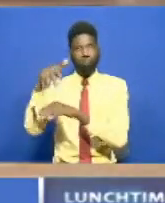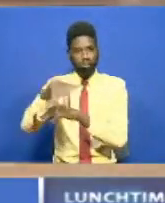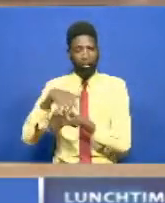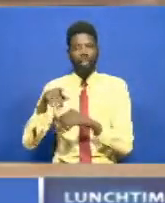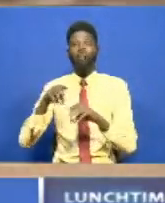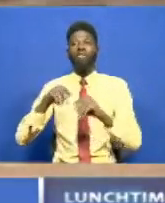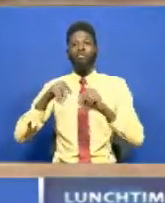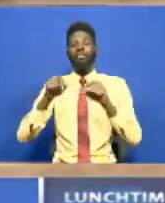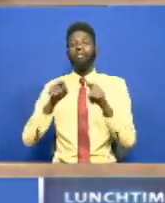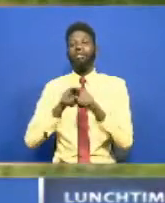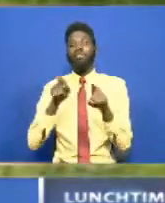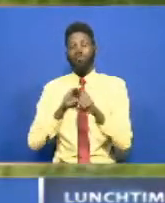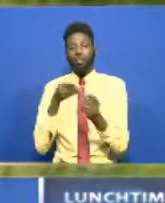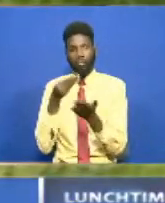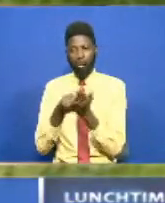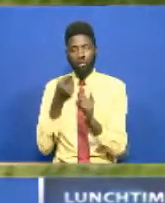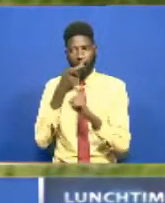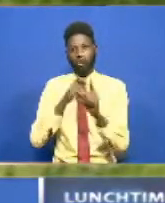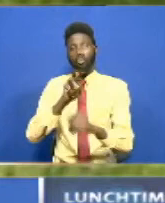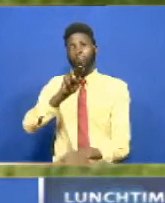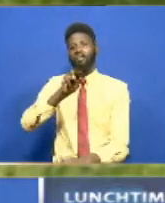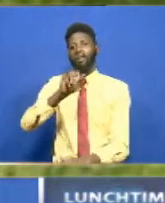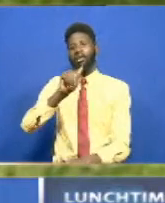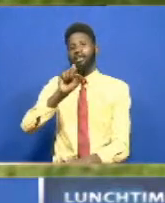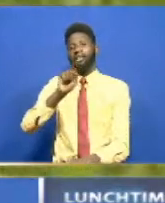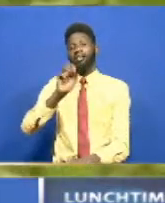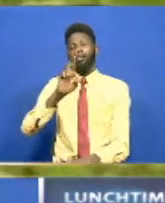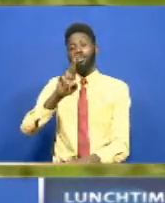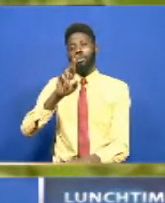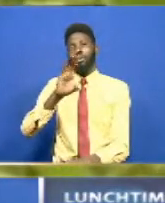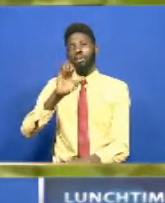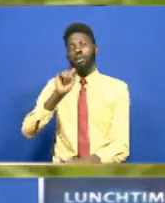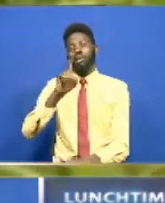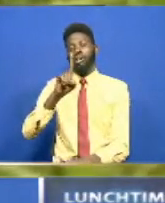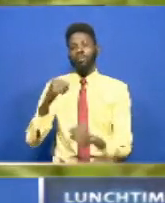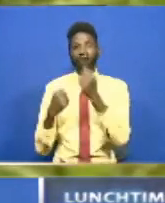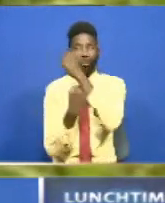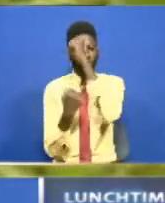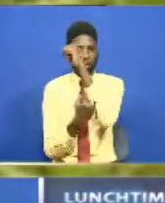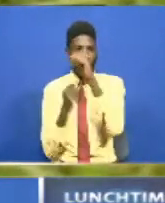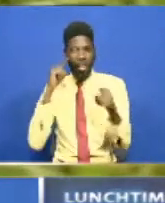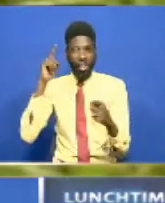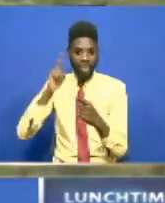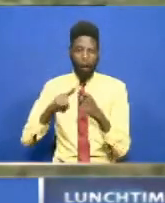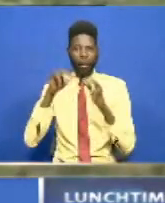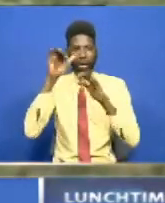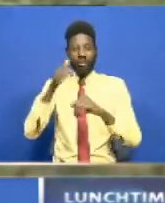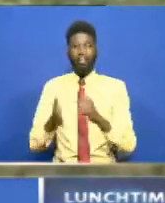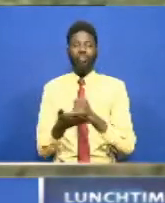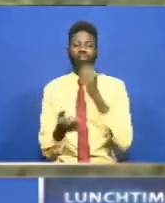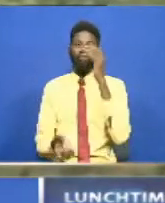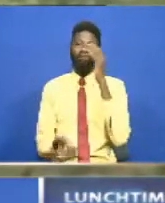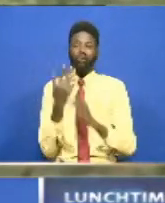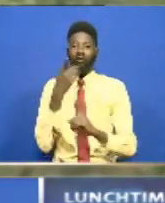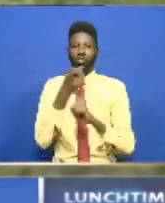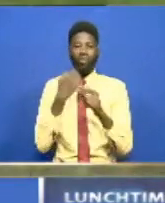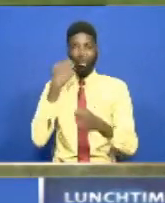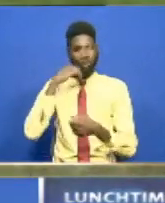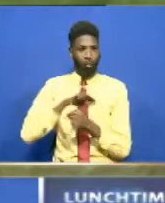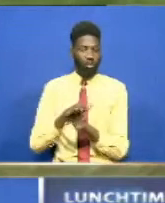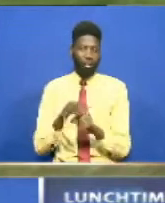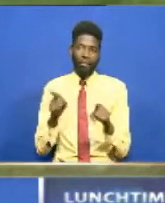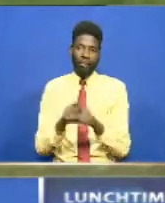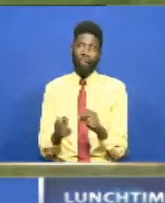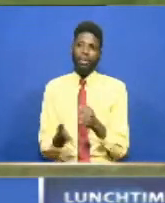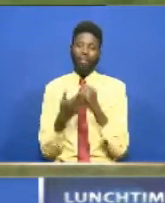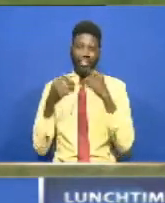$20.4 million grant from the Mastercard Foundation aimed at helping agriculture recover from the COVID-19 pandemic in a way that will help it to